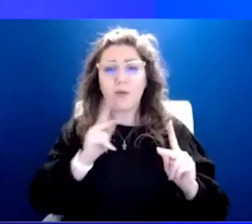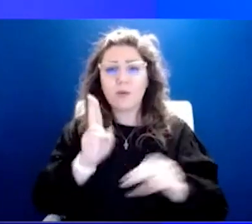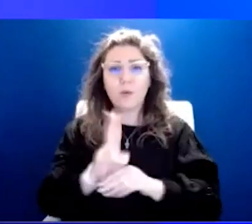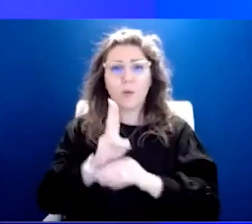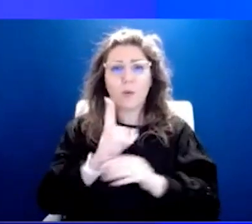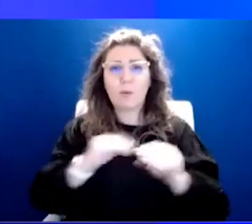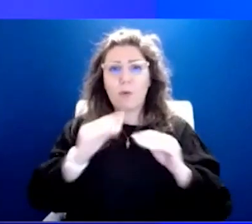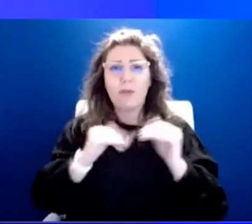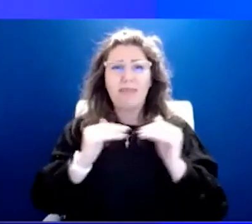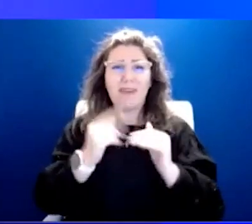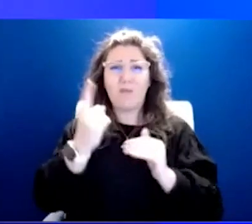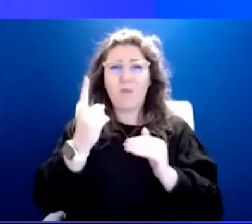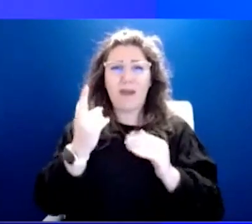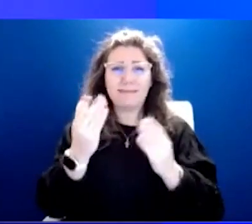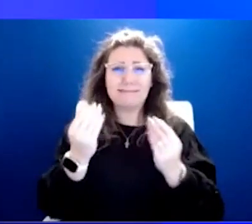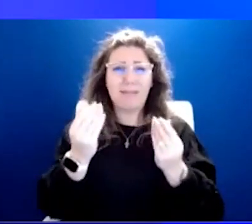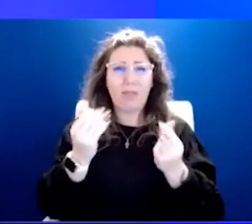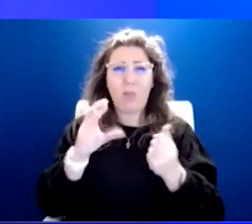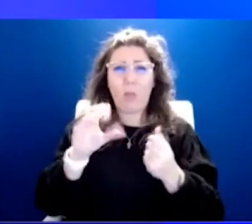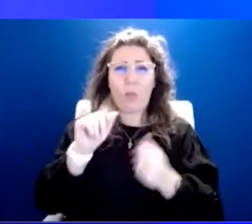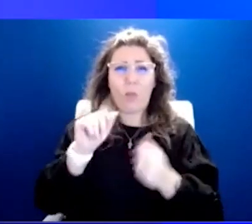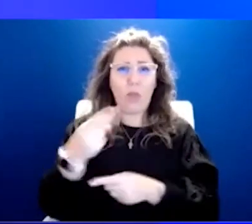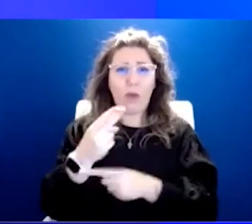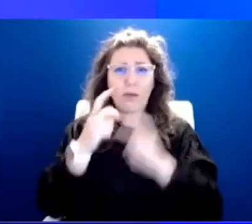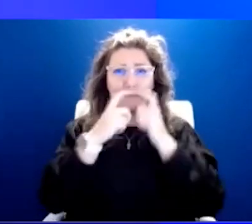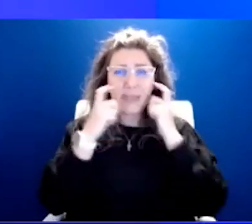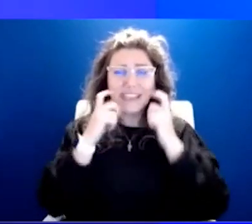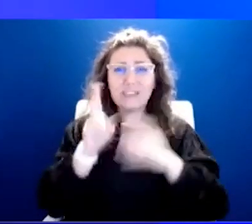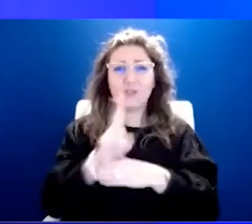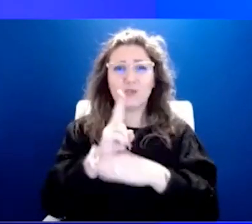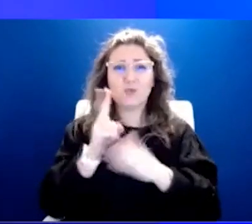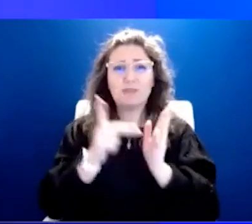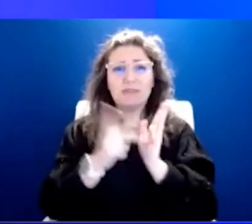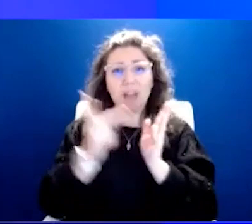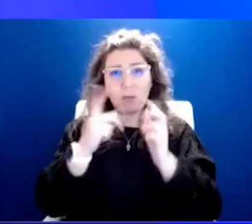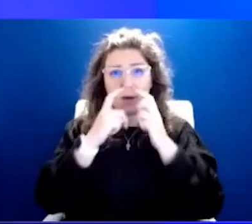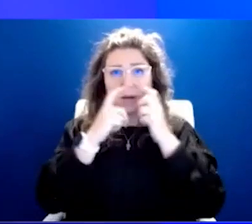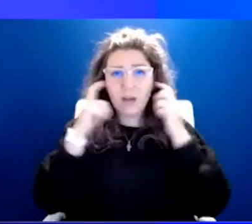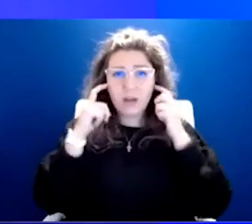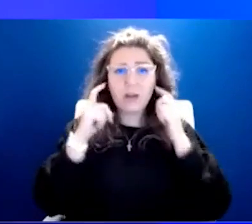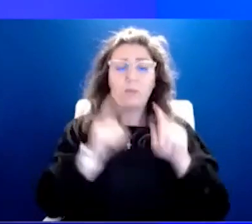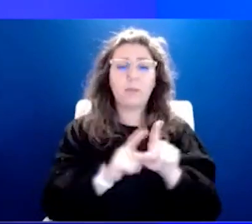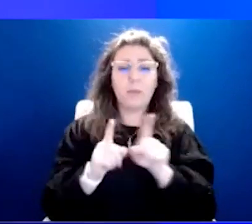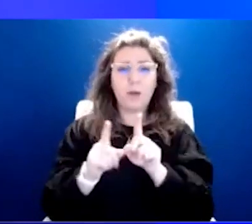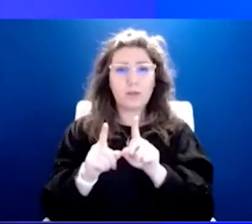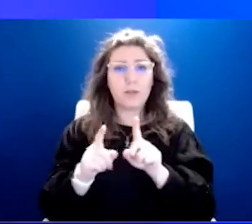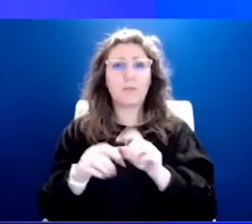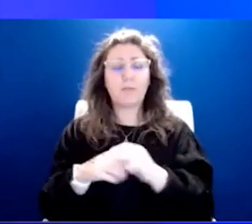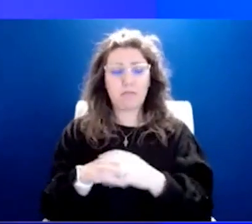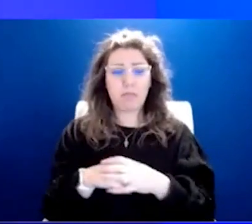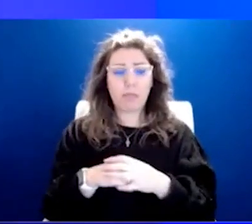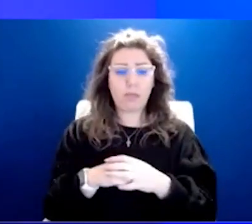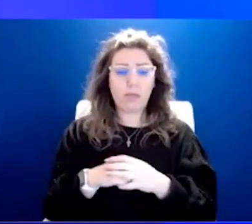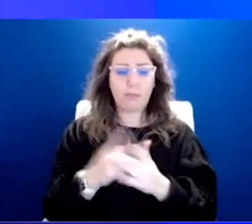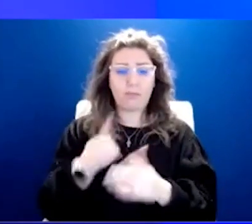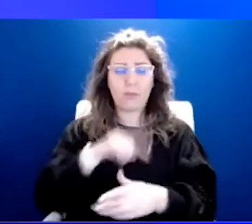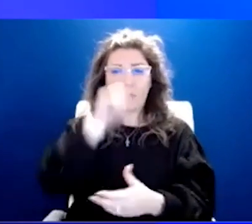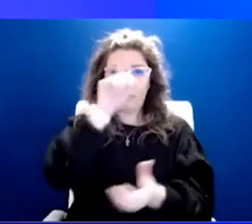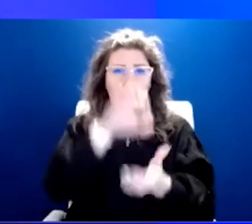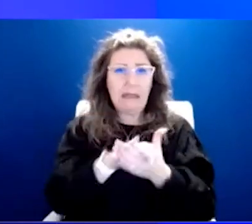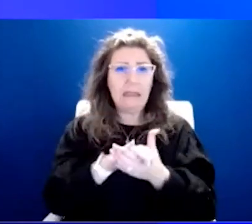cloth mask, if they can, to use double masks, because that also has, we believe, at least as